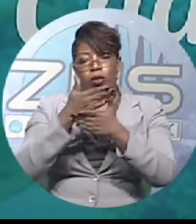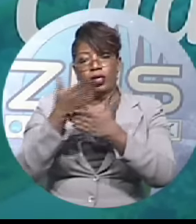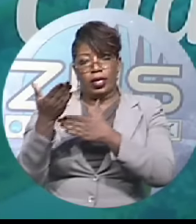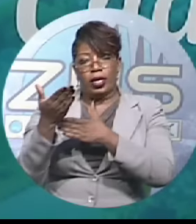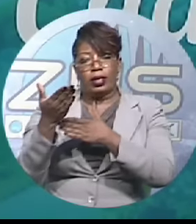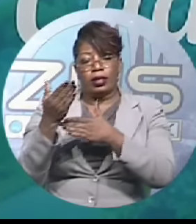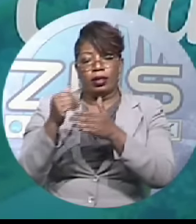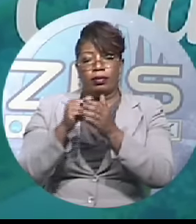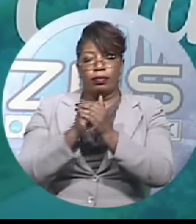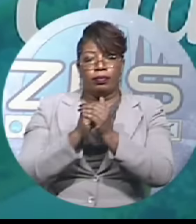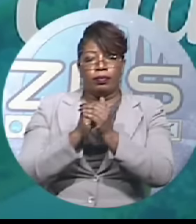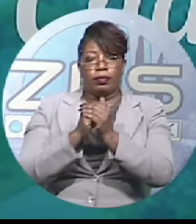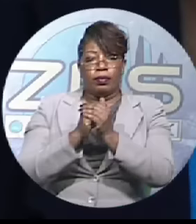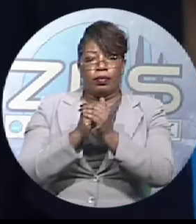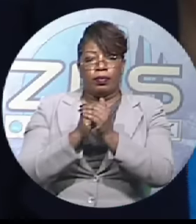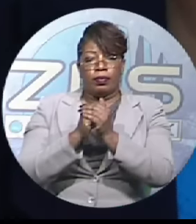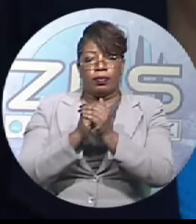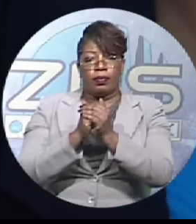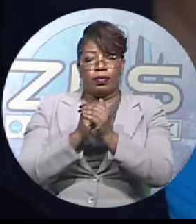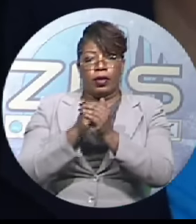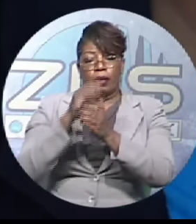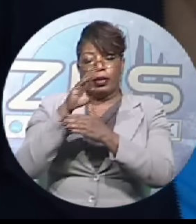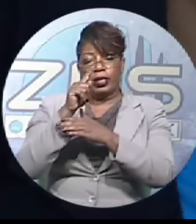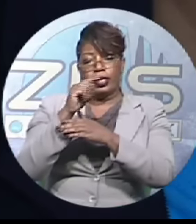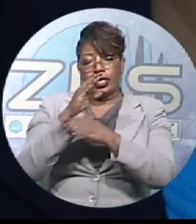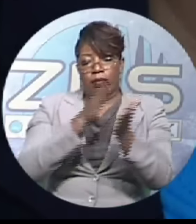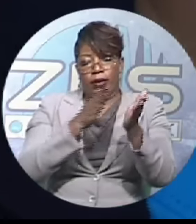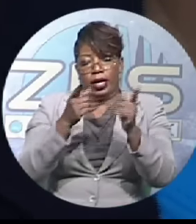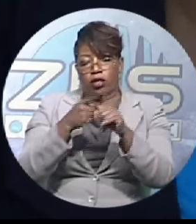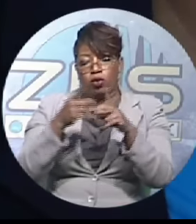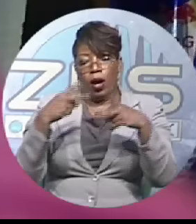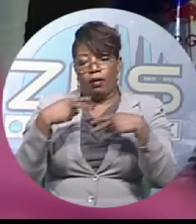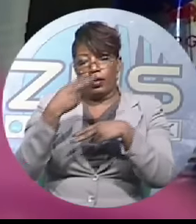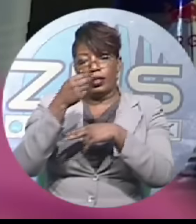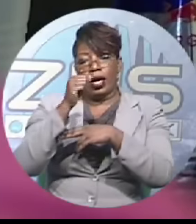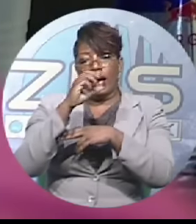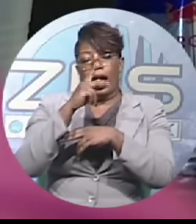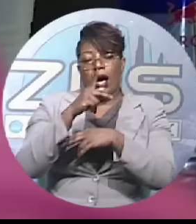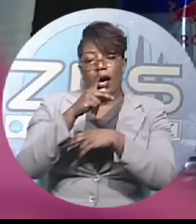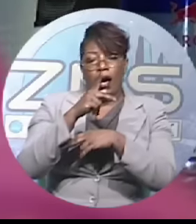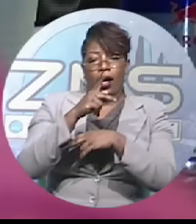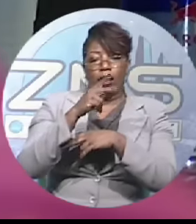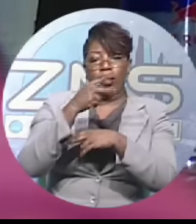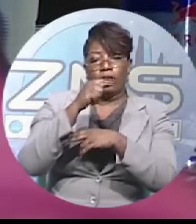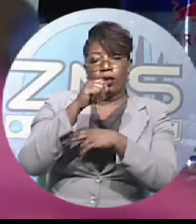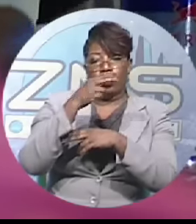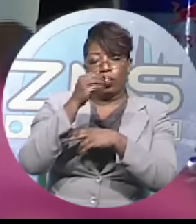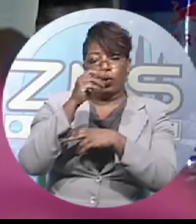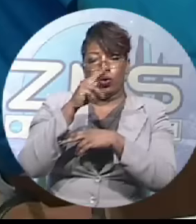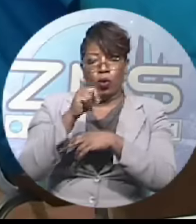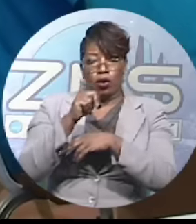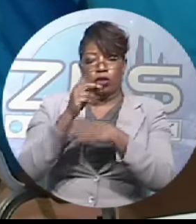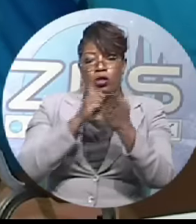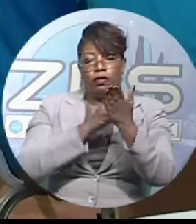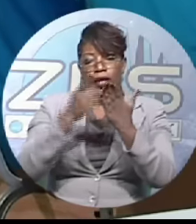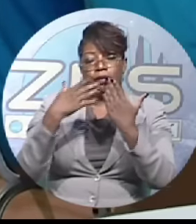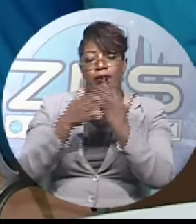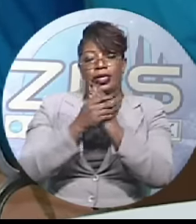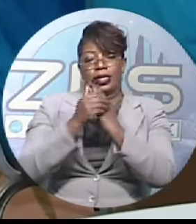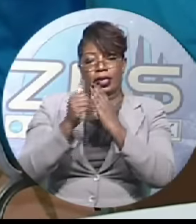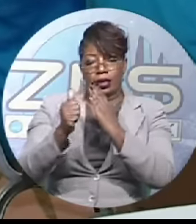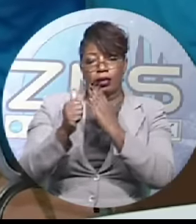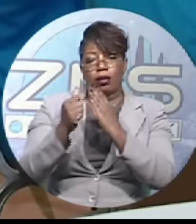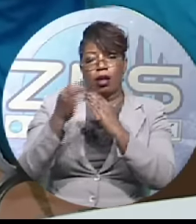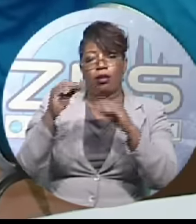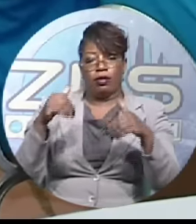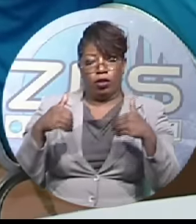those technologies moving forward. BTC plans to make the hackathon an annual event on its calendar to help develop the skills of the nation's